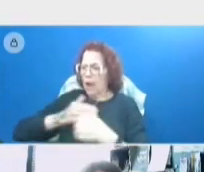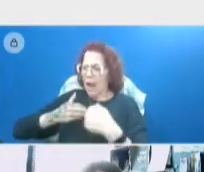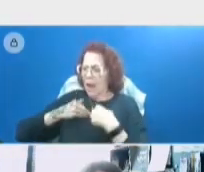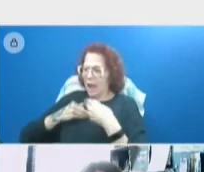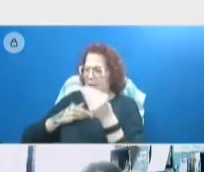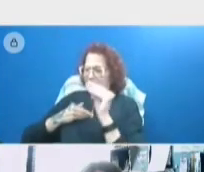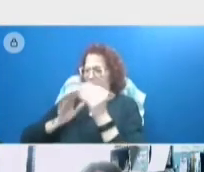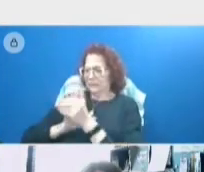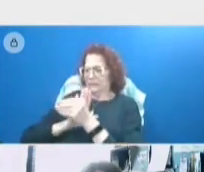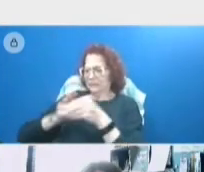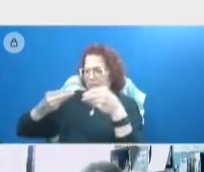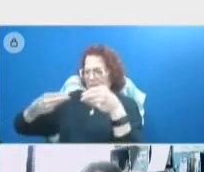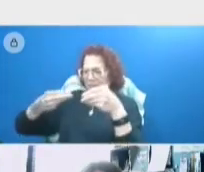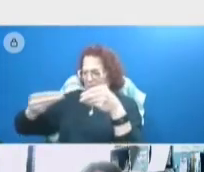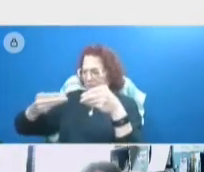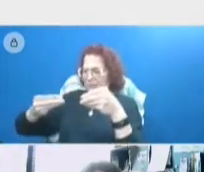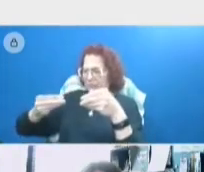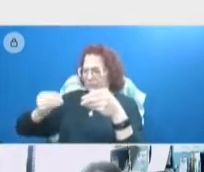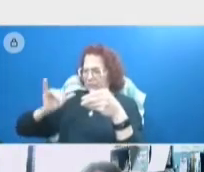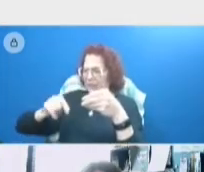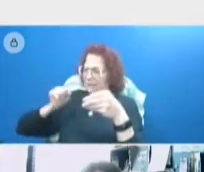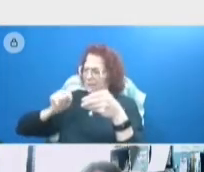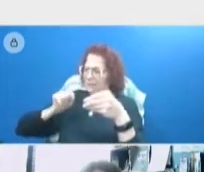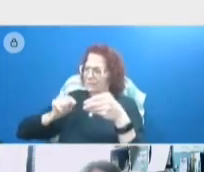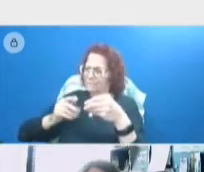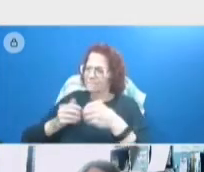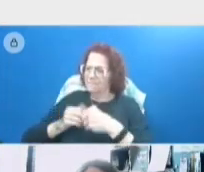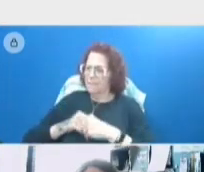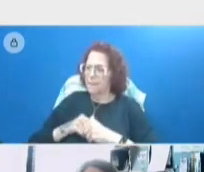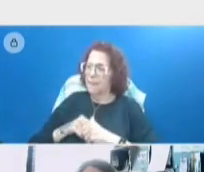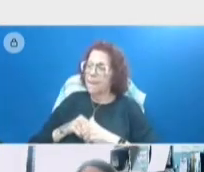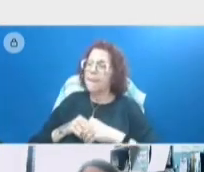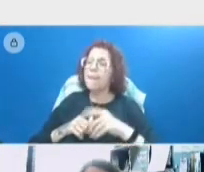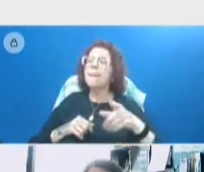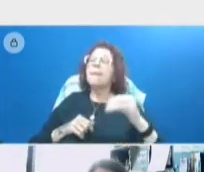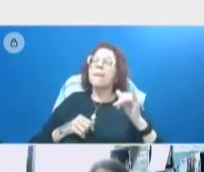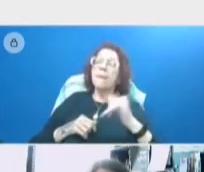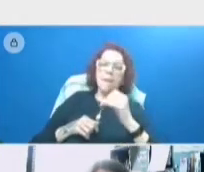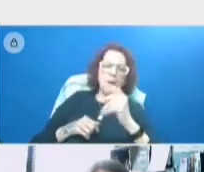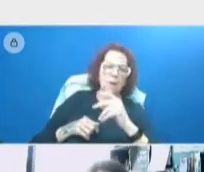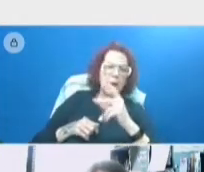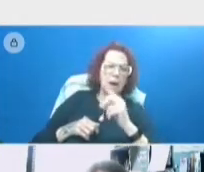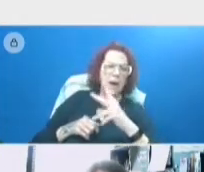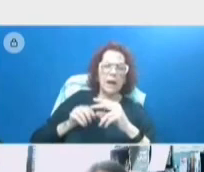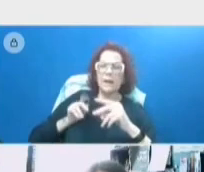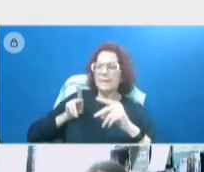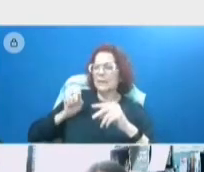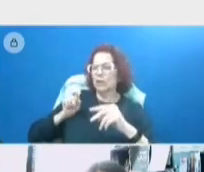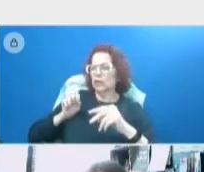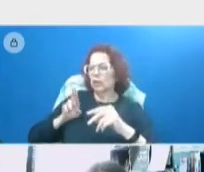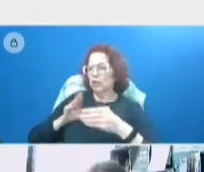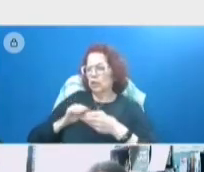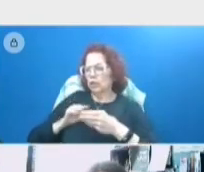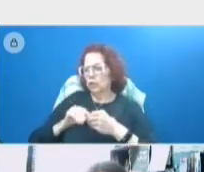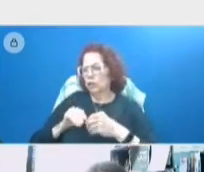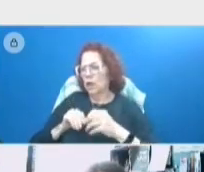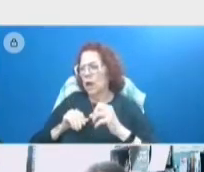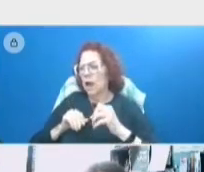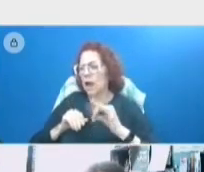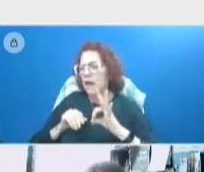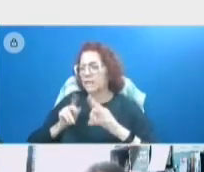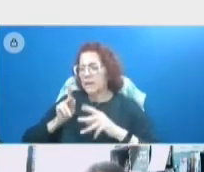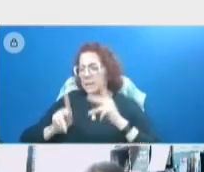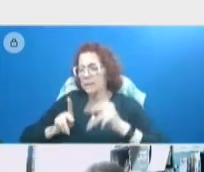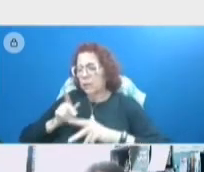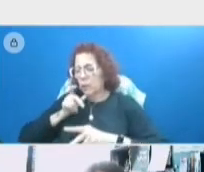post. So we have as I understand it right now, we have a list of people that would qualify